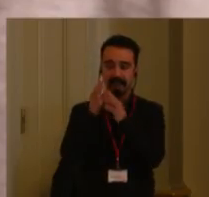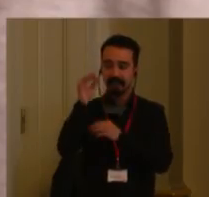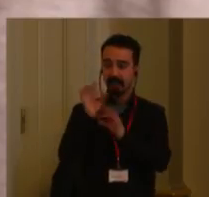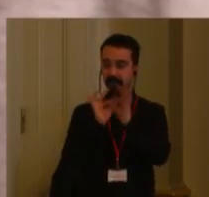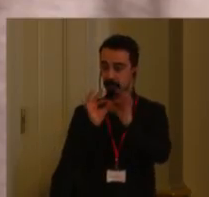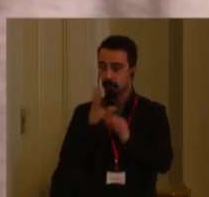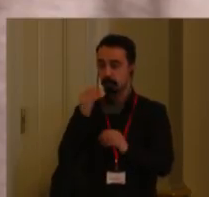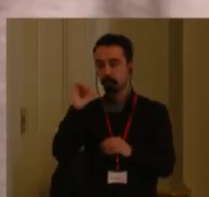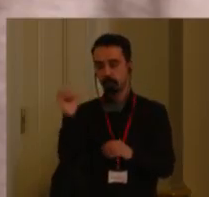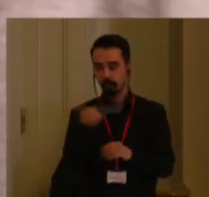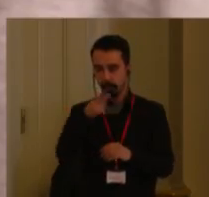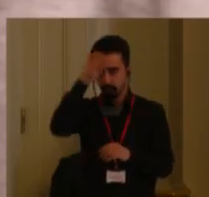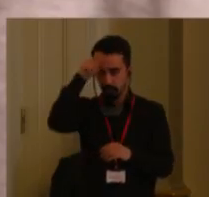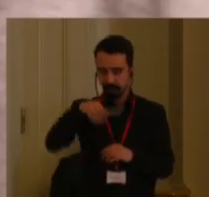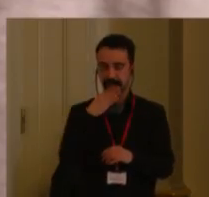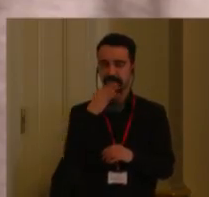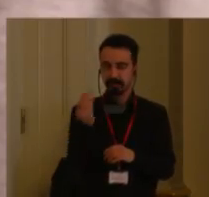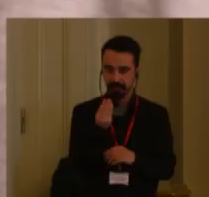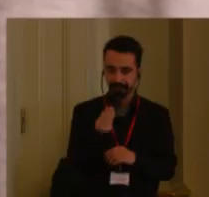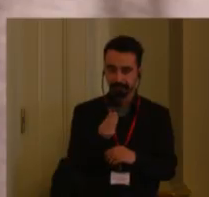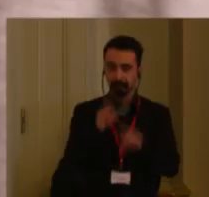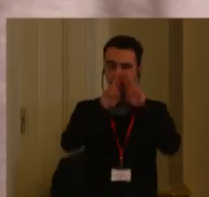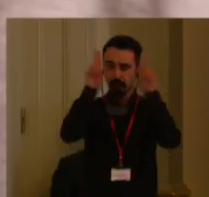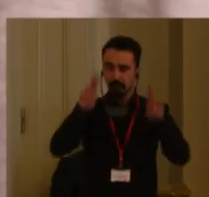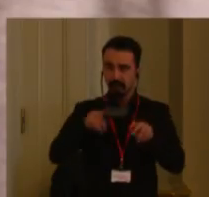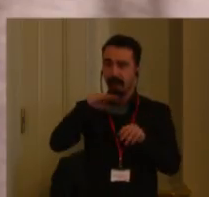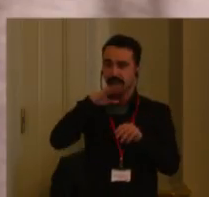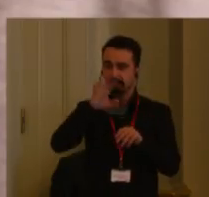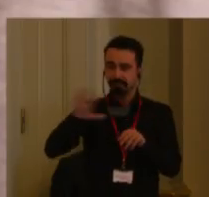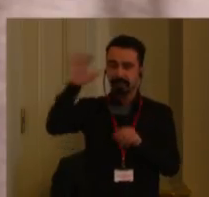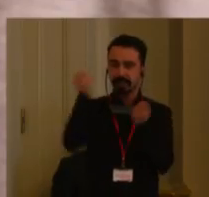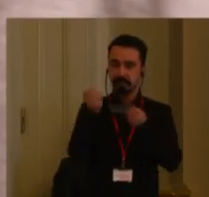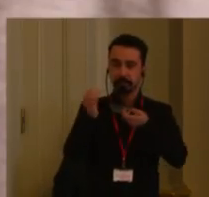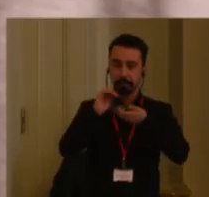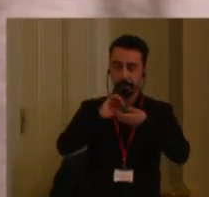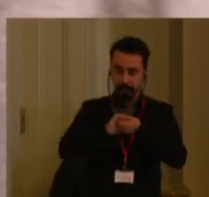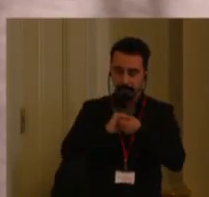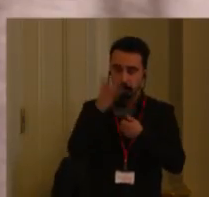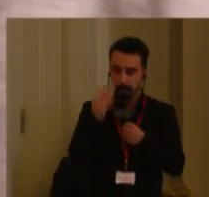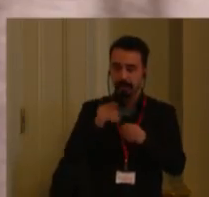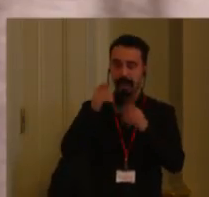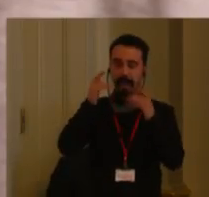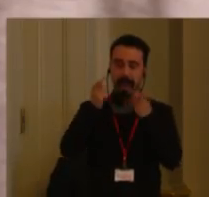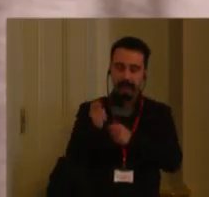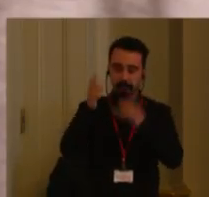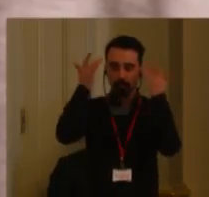want international engagement in cultural and education opportunities to broaden their